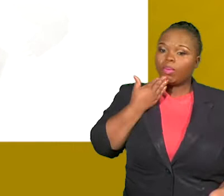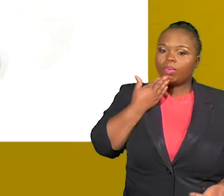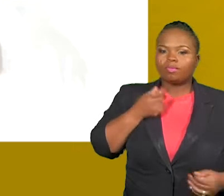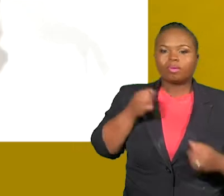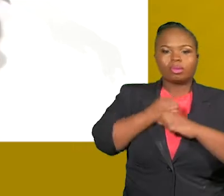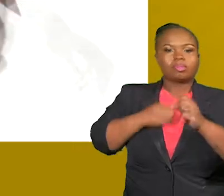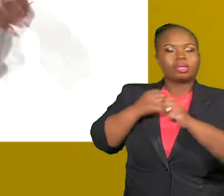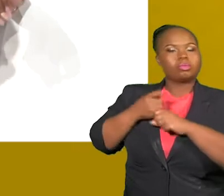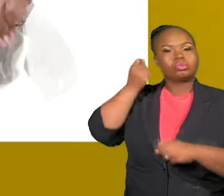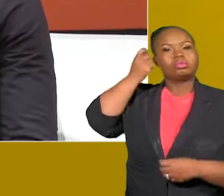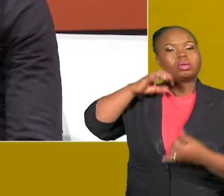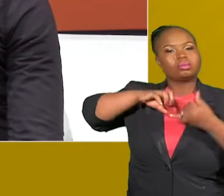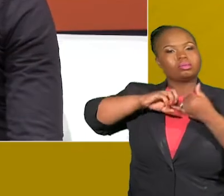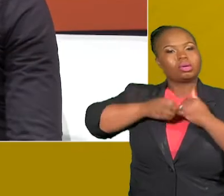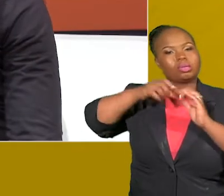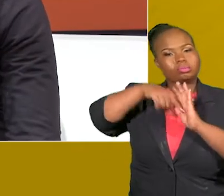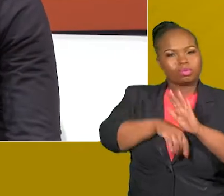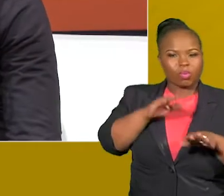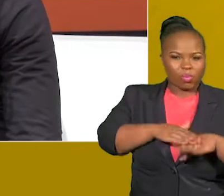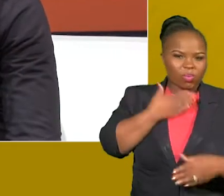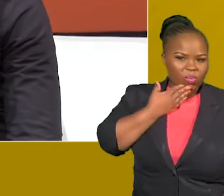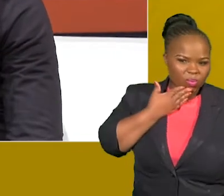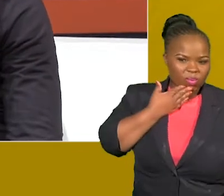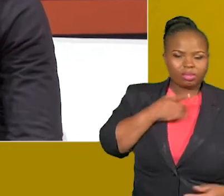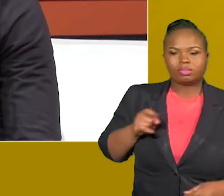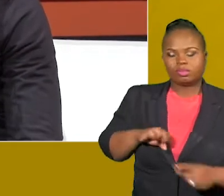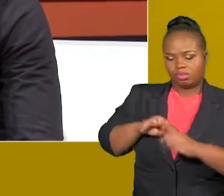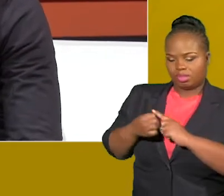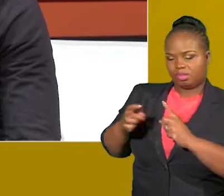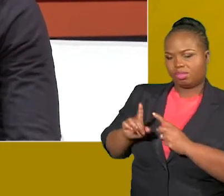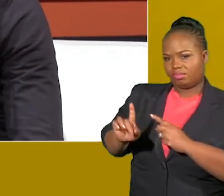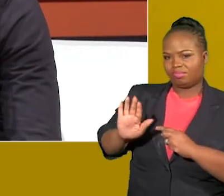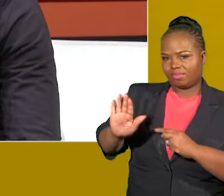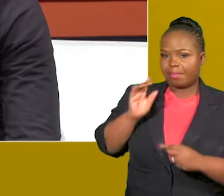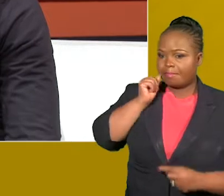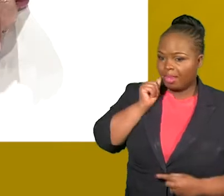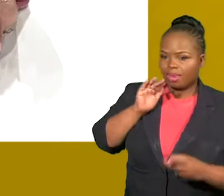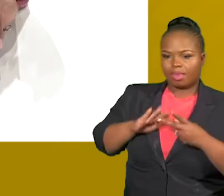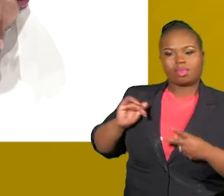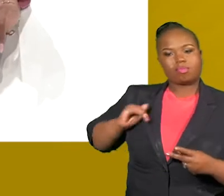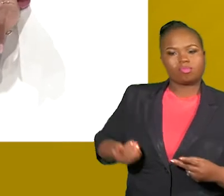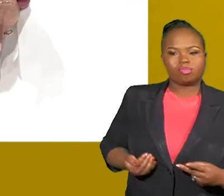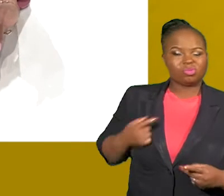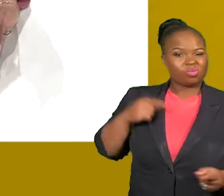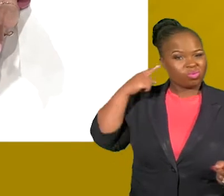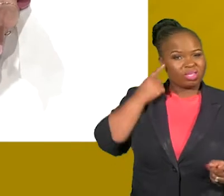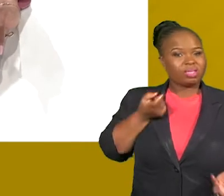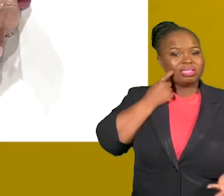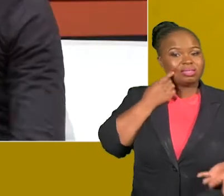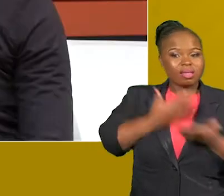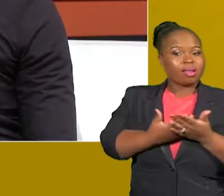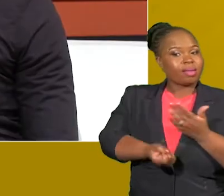many years to understand? It is the society. It is the men. It is the women. It is all genders. But do you think the perpetrator is willing to do that?